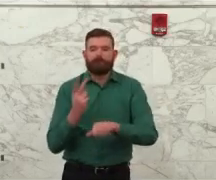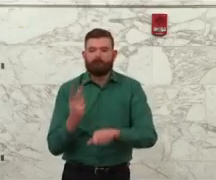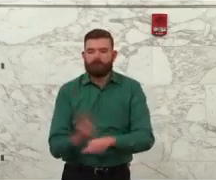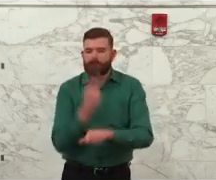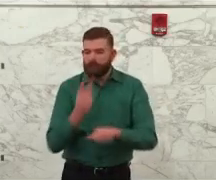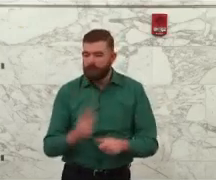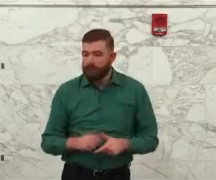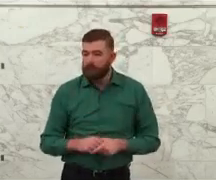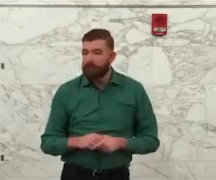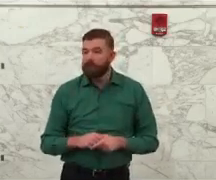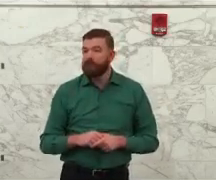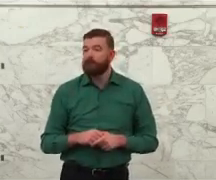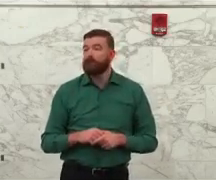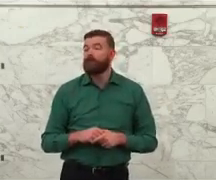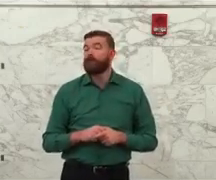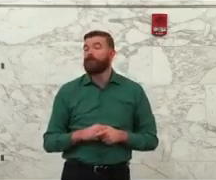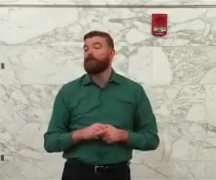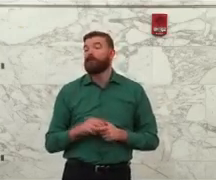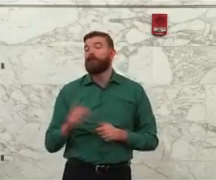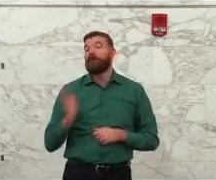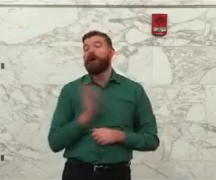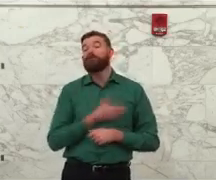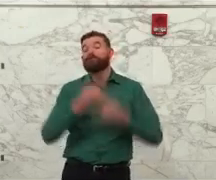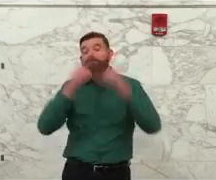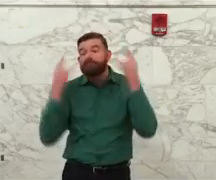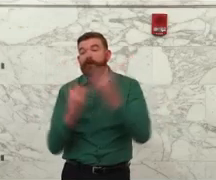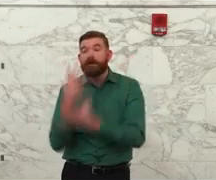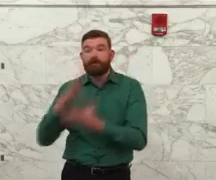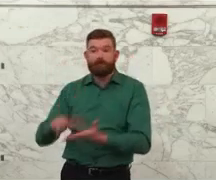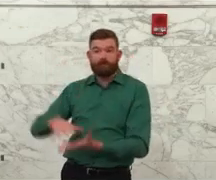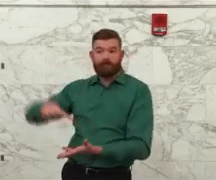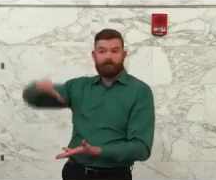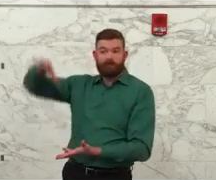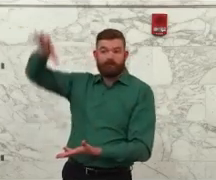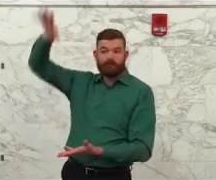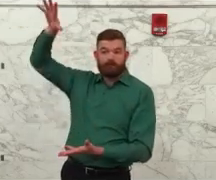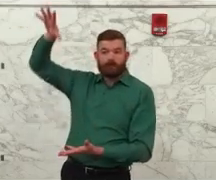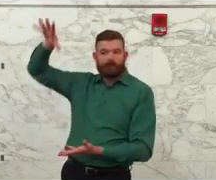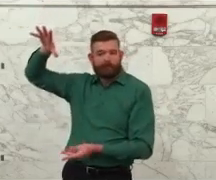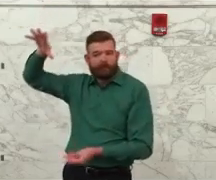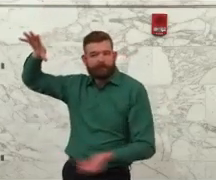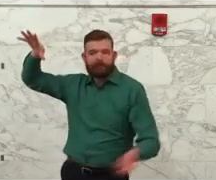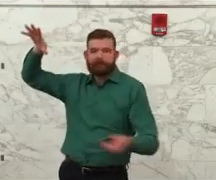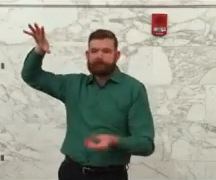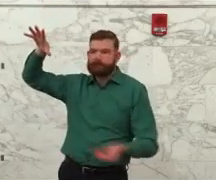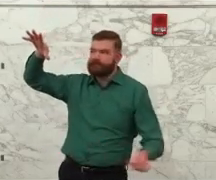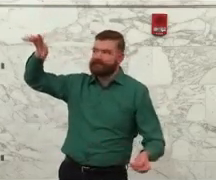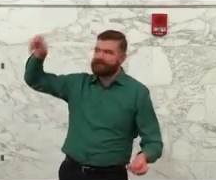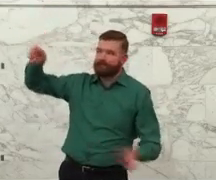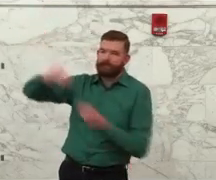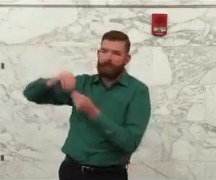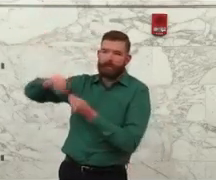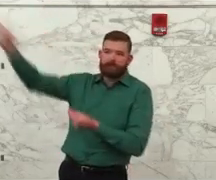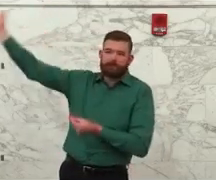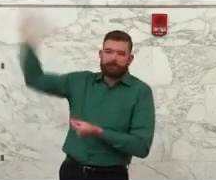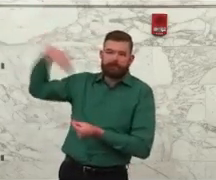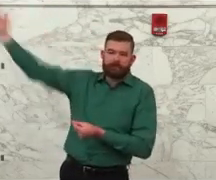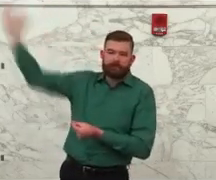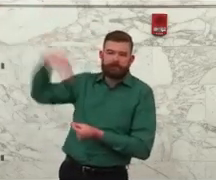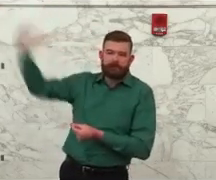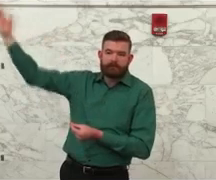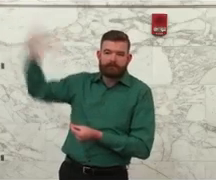of the hospitals and get more collaboration so that depending on the types of patients the hospitals are seeing, that they might be